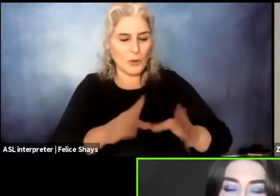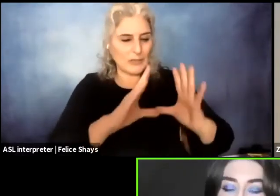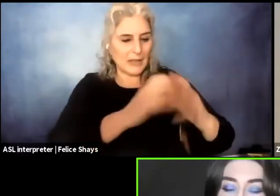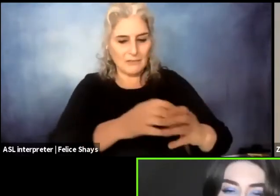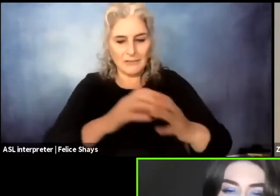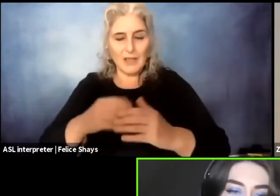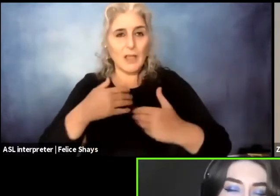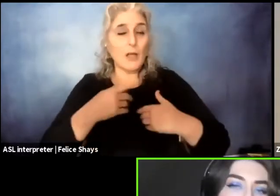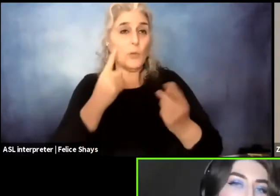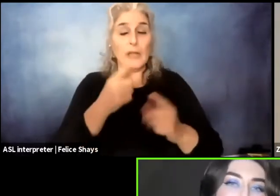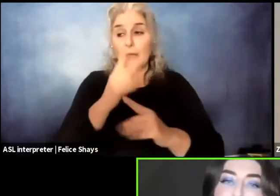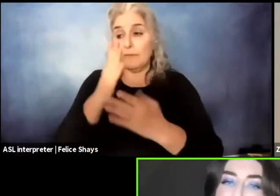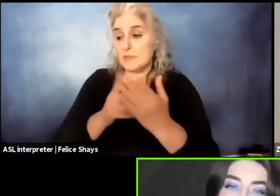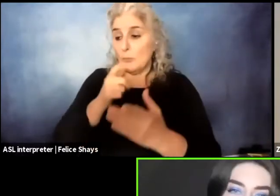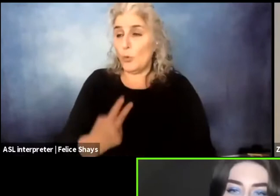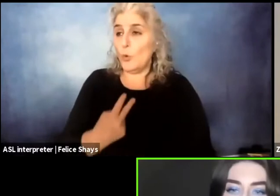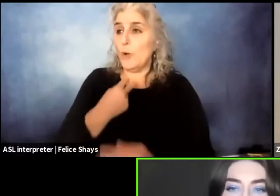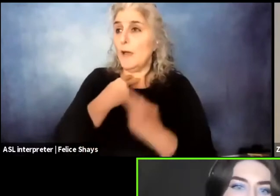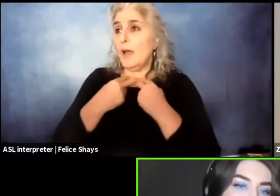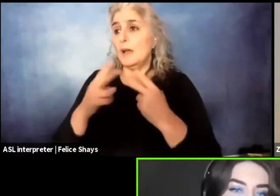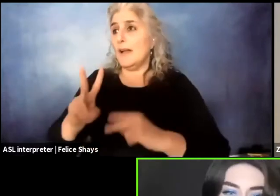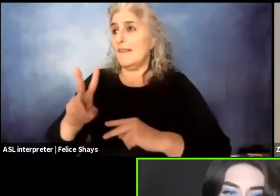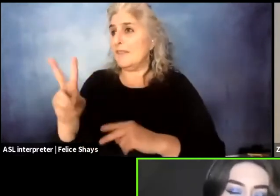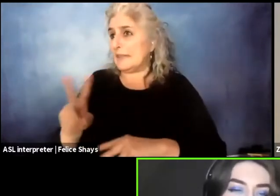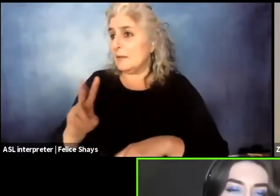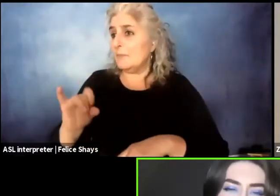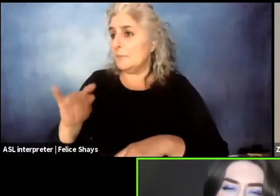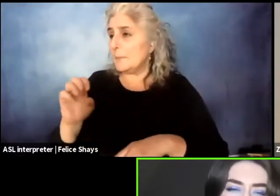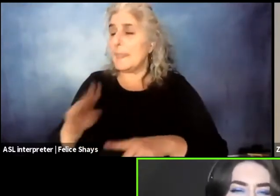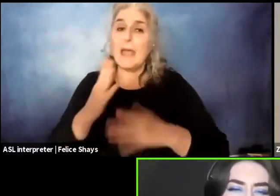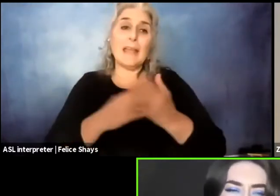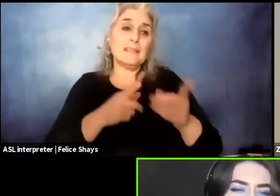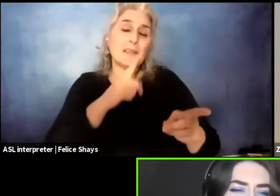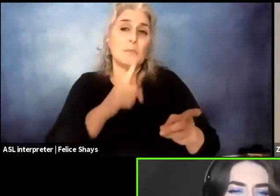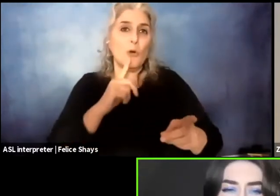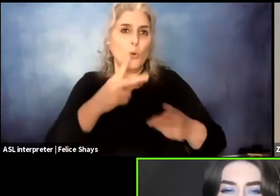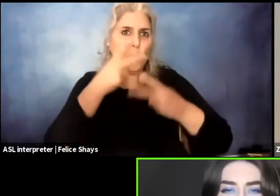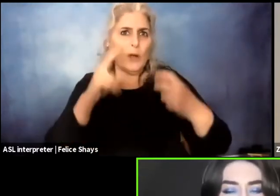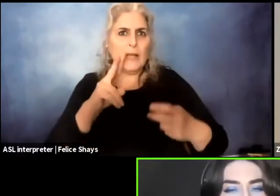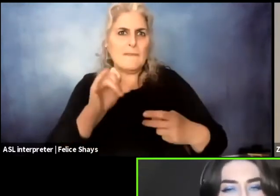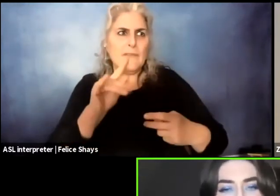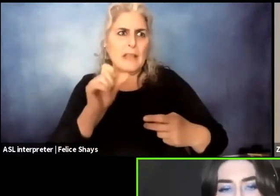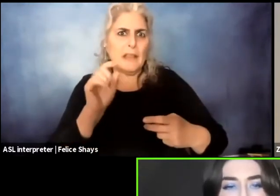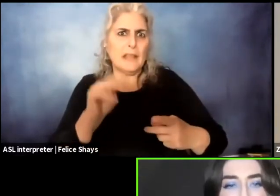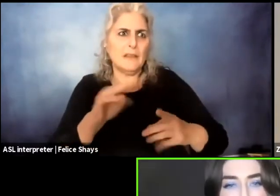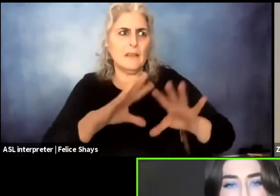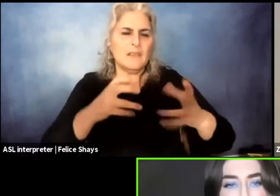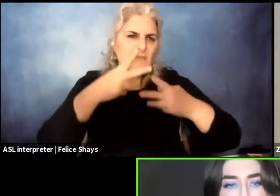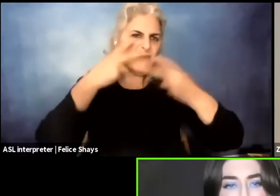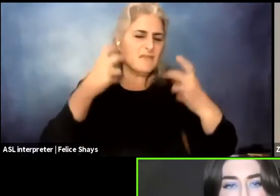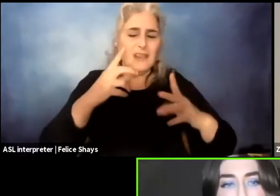villains and victims, or empowered and enslaved. These incredibly reductive ideas about sex workers really